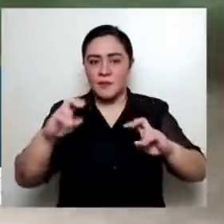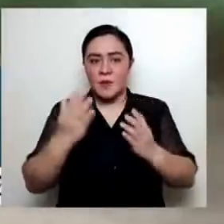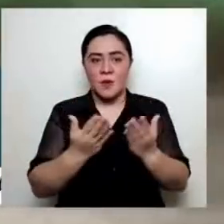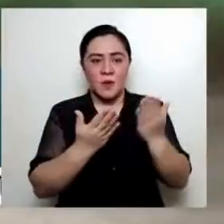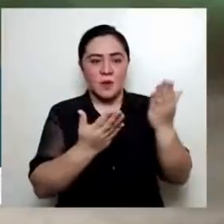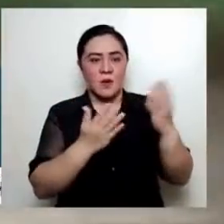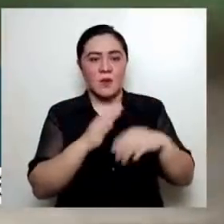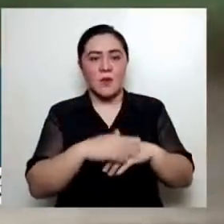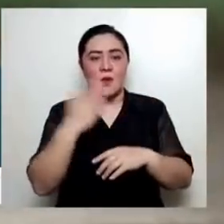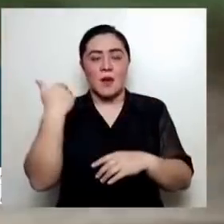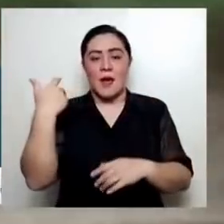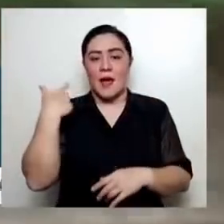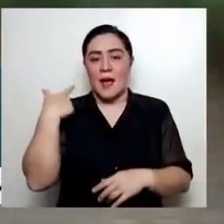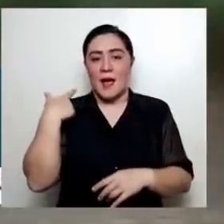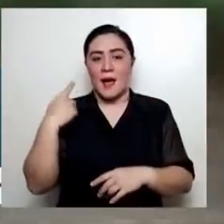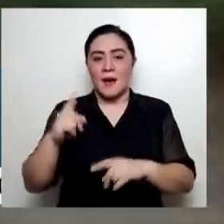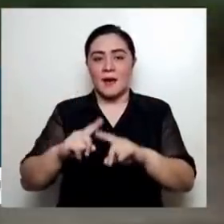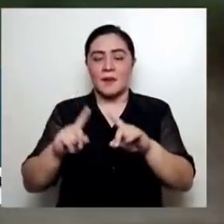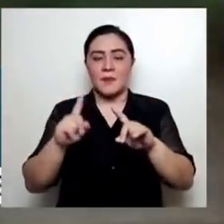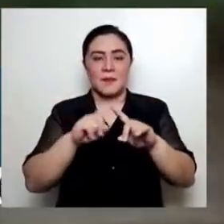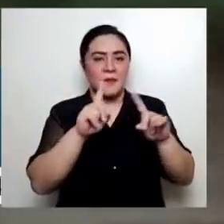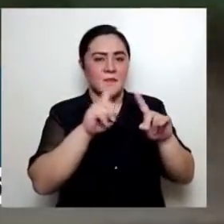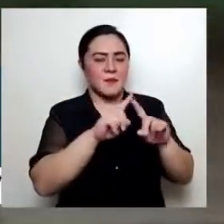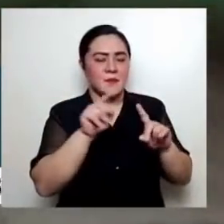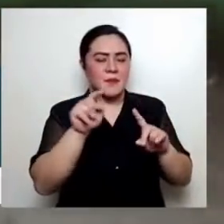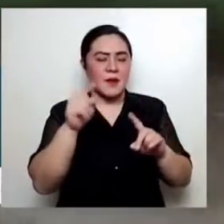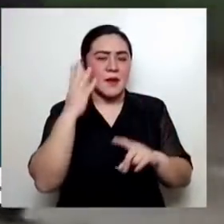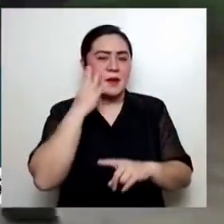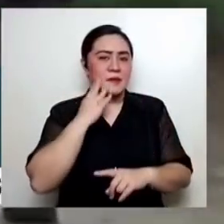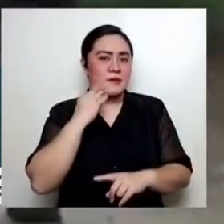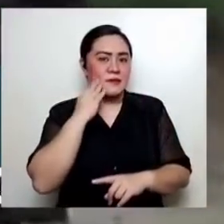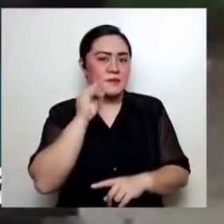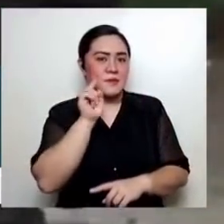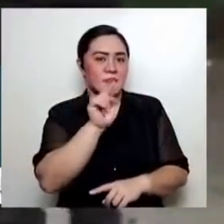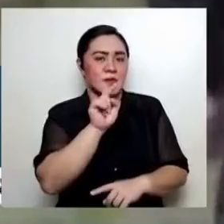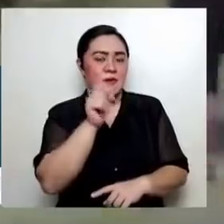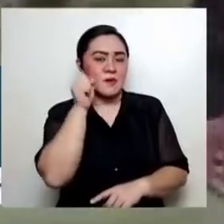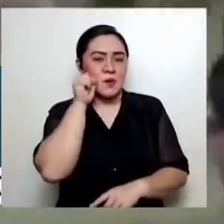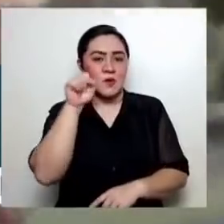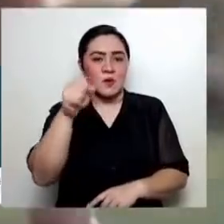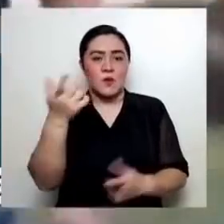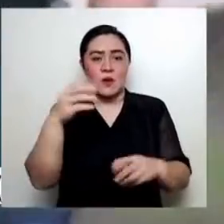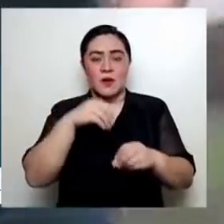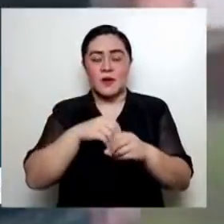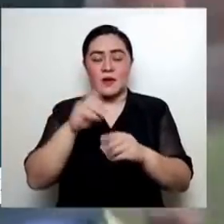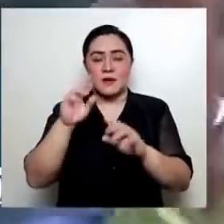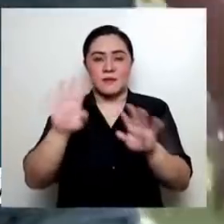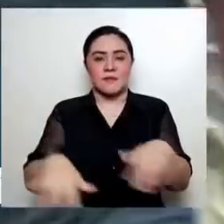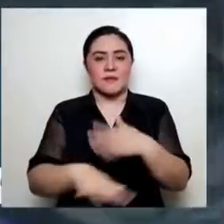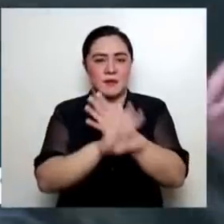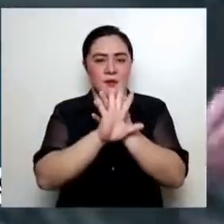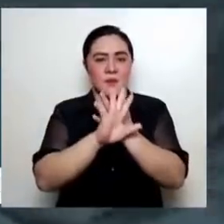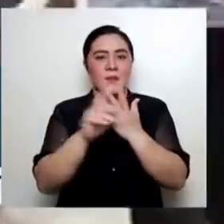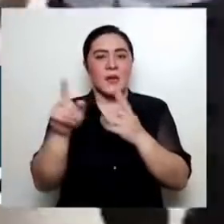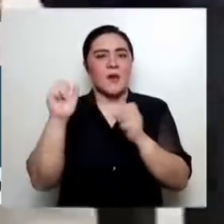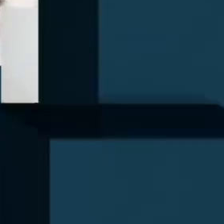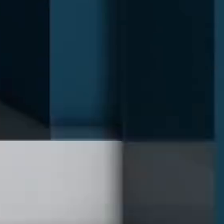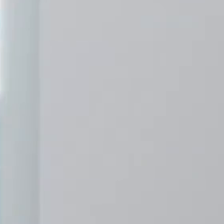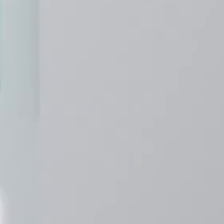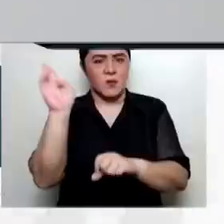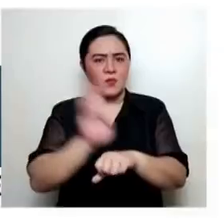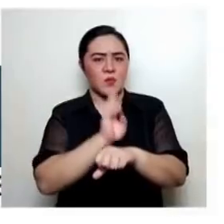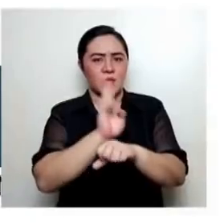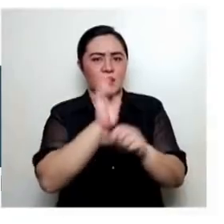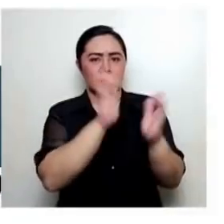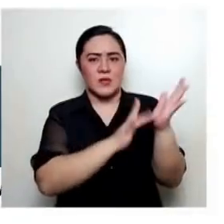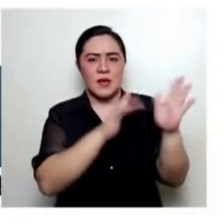Strat-based ADR Institute says Duterte Carpio's experience as mayor of Davao City will work to her advantage. People